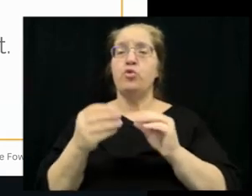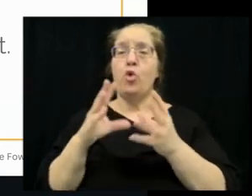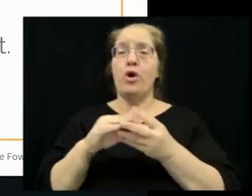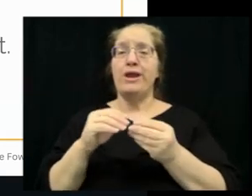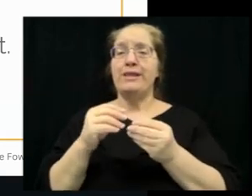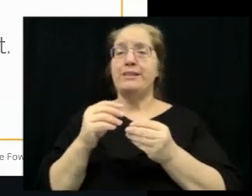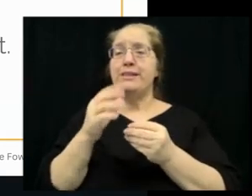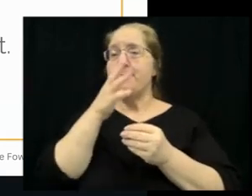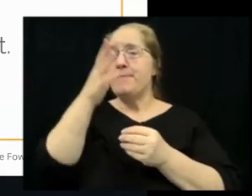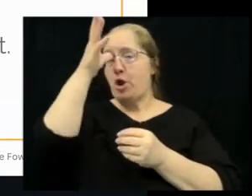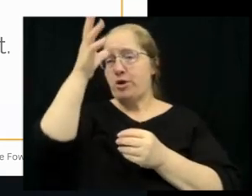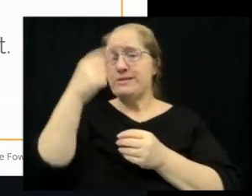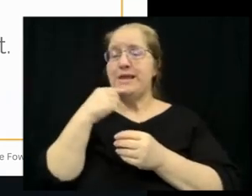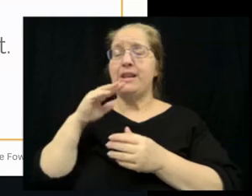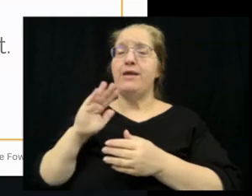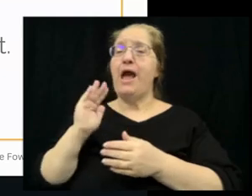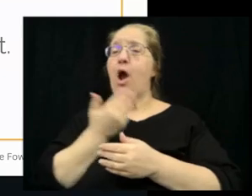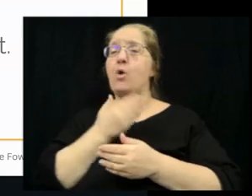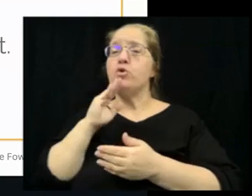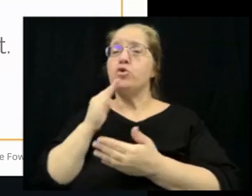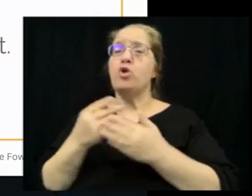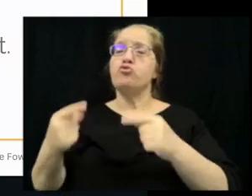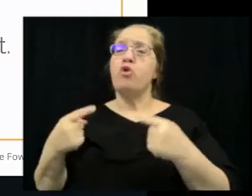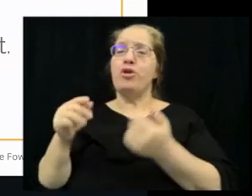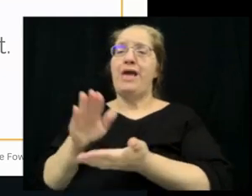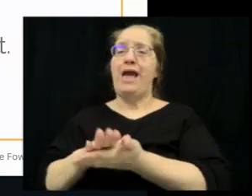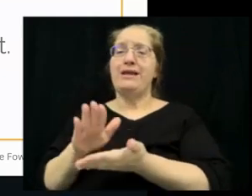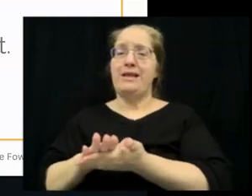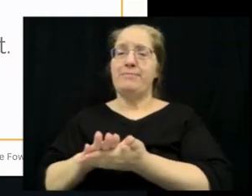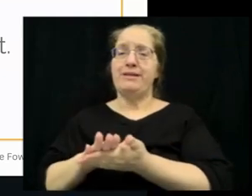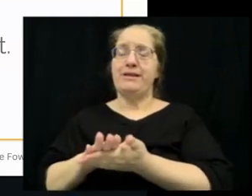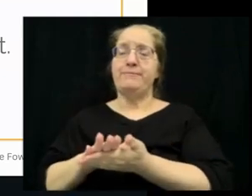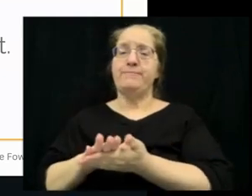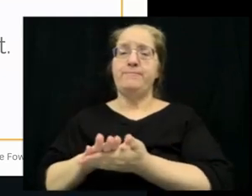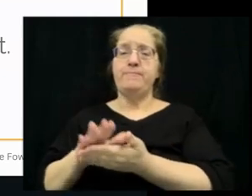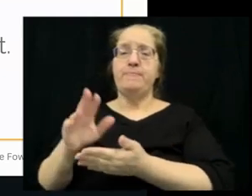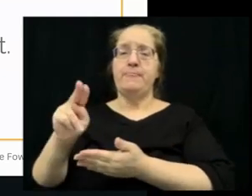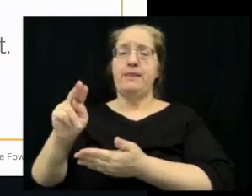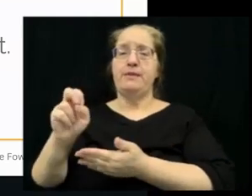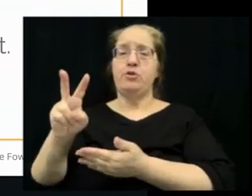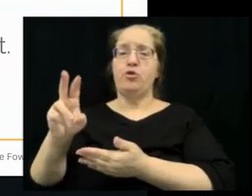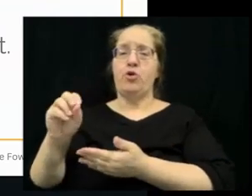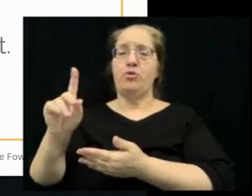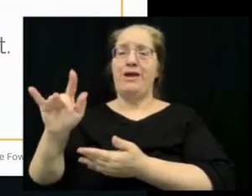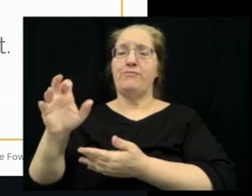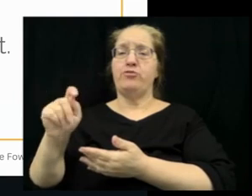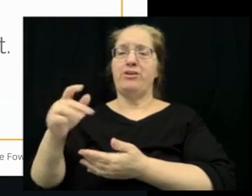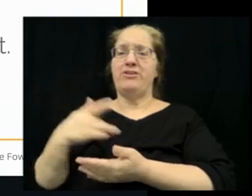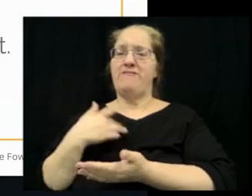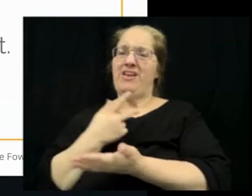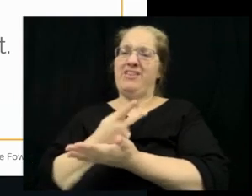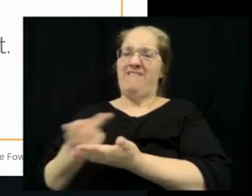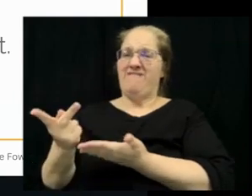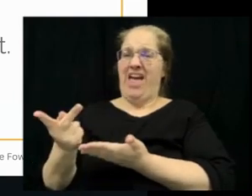telling me was, our daughter struggles academically. She's neurodivergent and feels like a failure. Okay, I